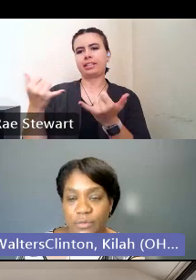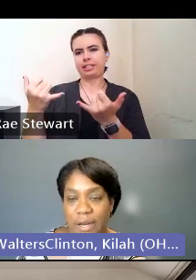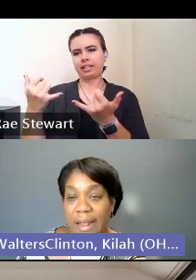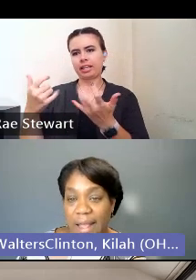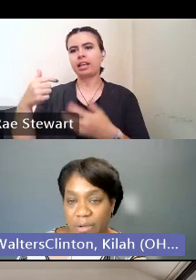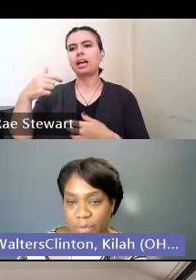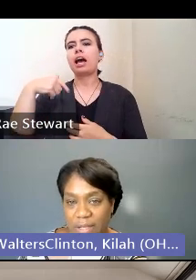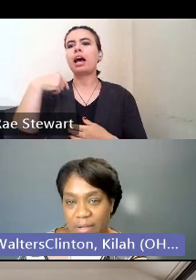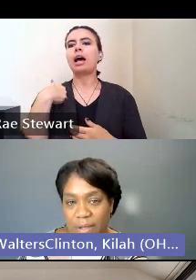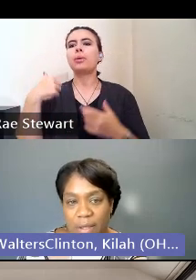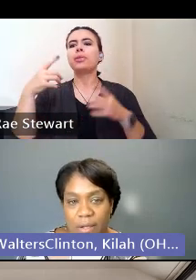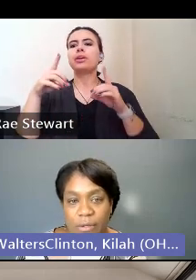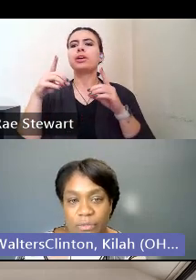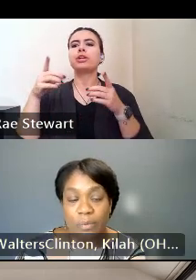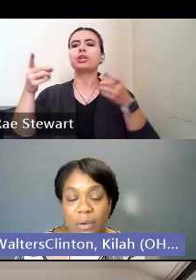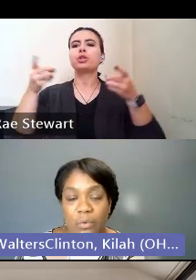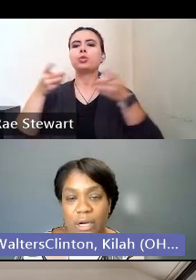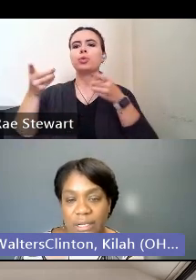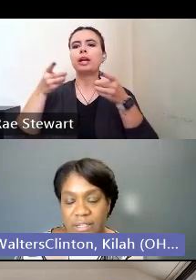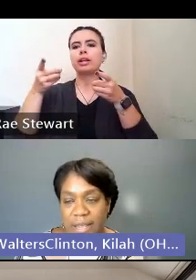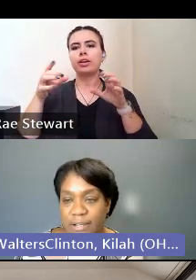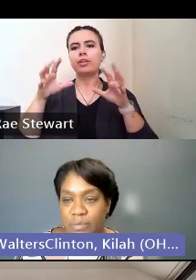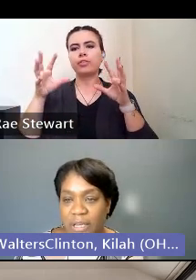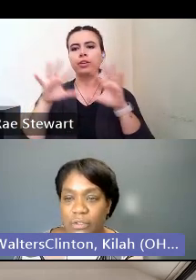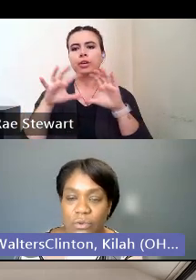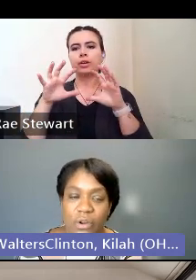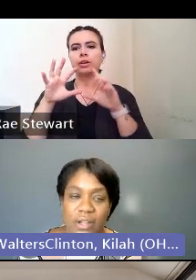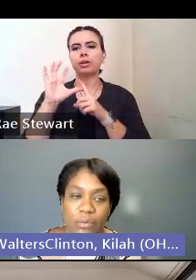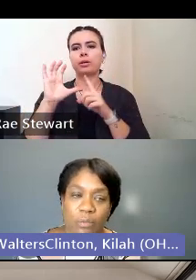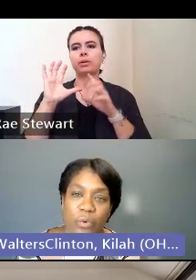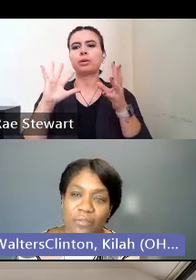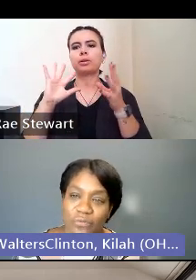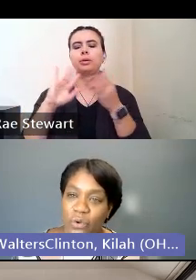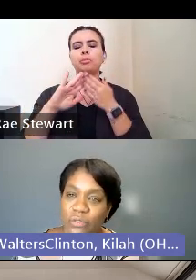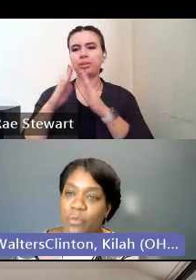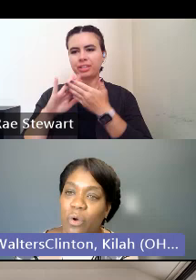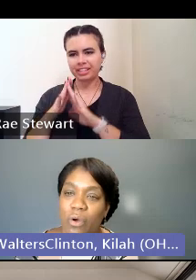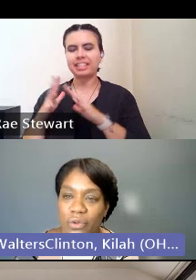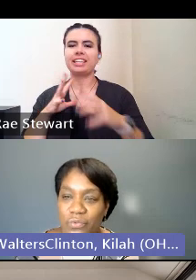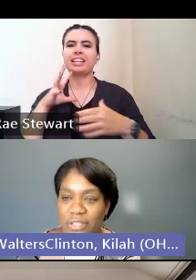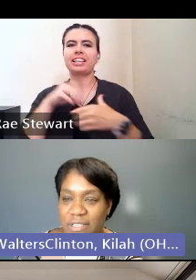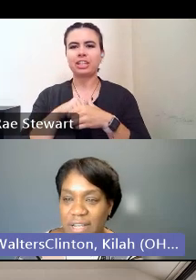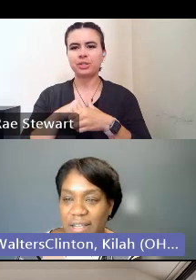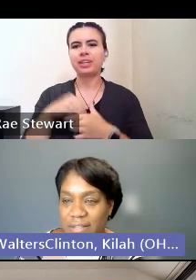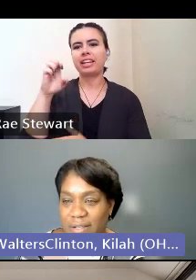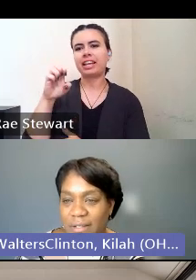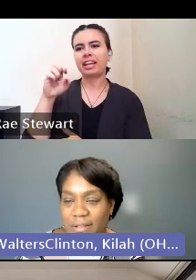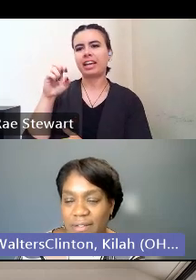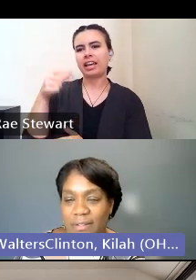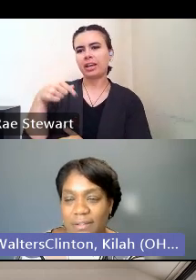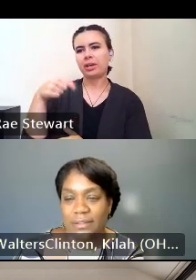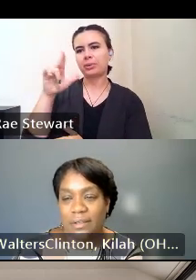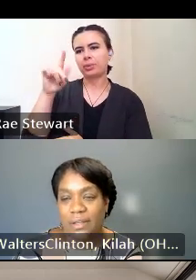Community Engagement and Equity. So my work entails making sure that we bring folks from all over the